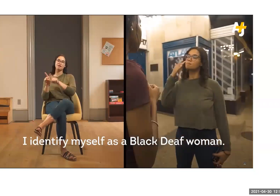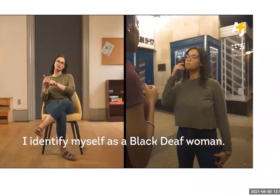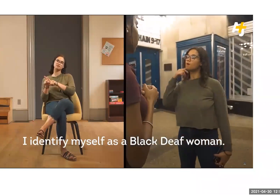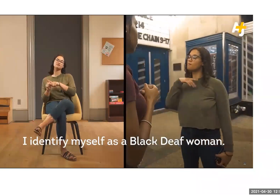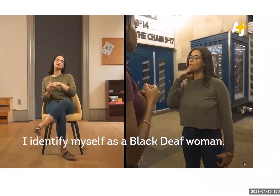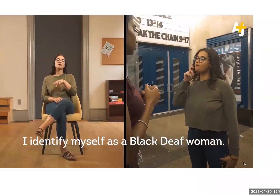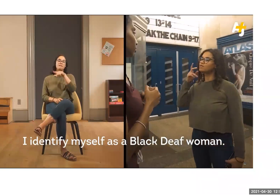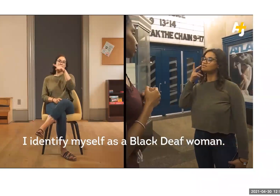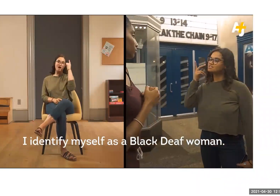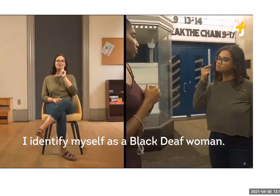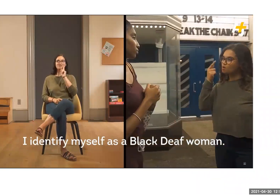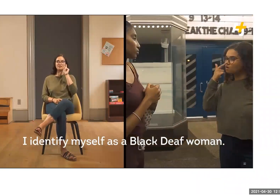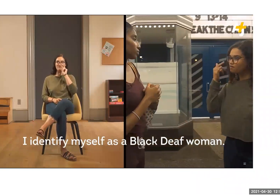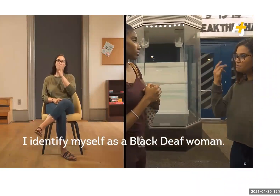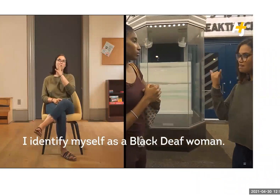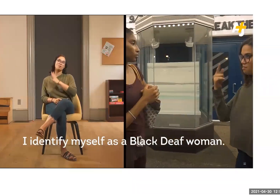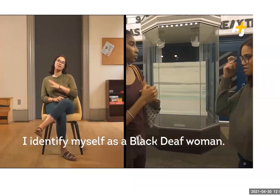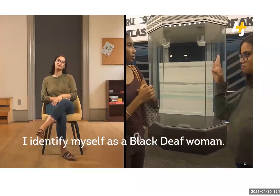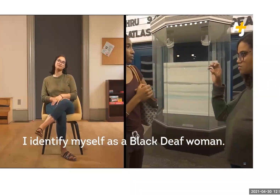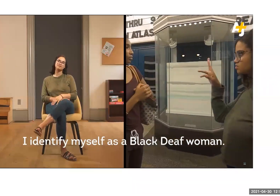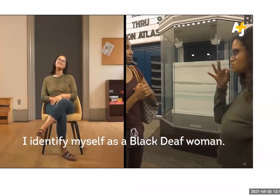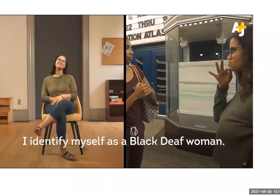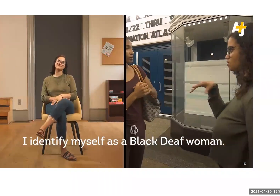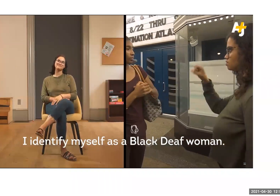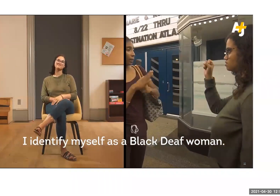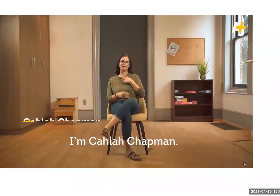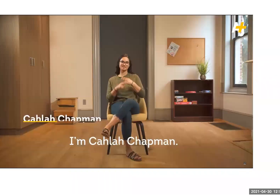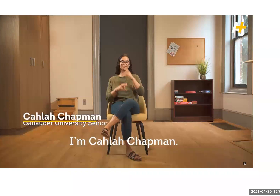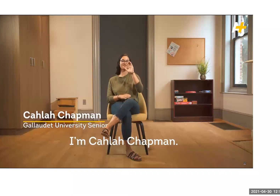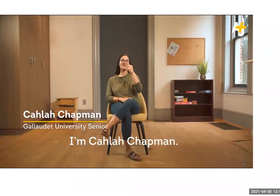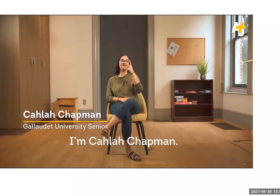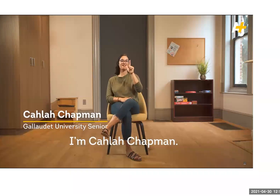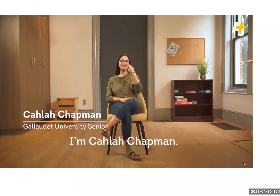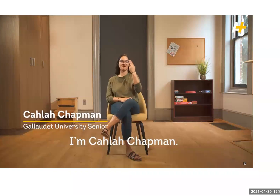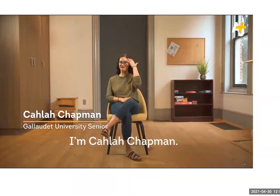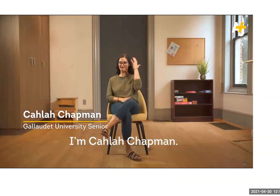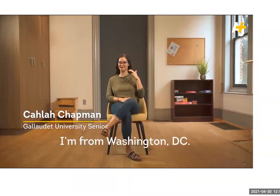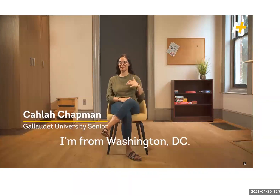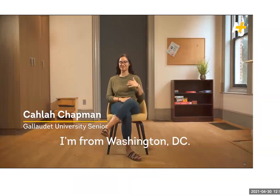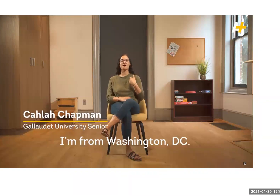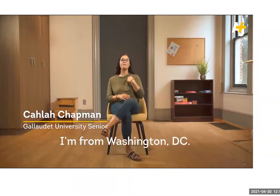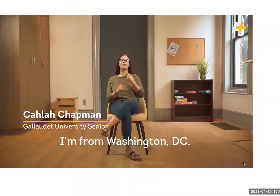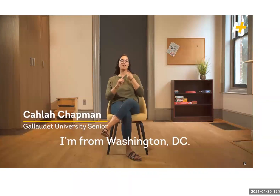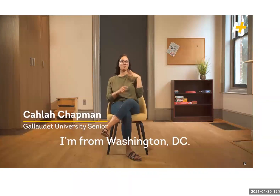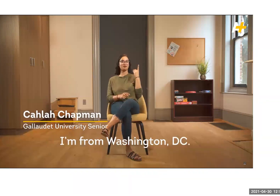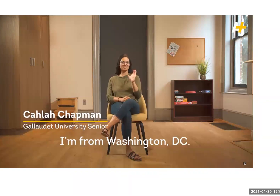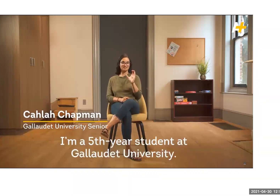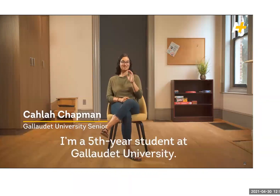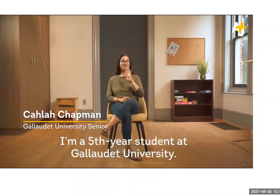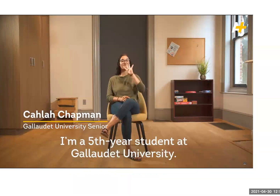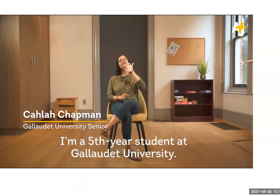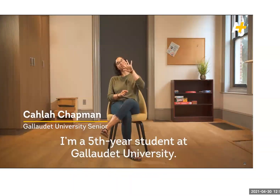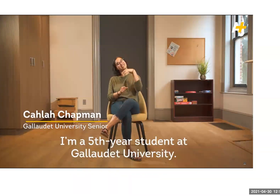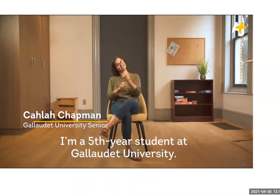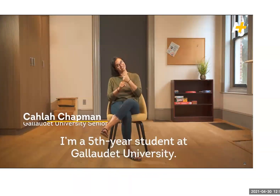I identify myself as a Black deaf woman. I'm Gallaudet Chapman. I'm from Washington, D.C.